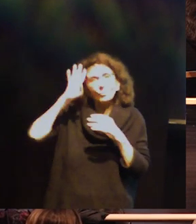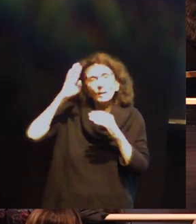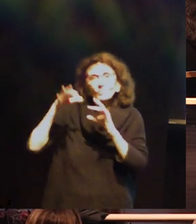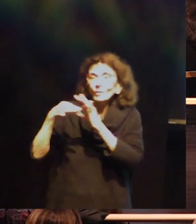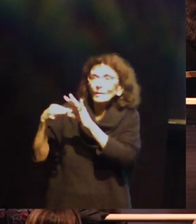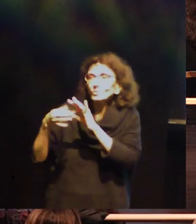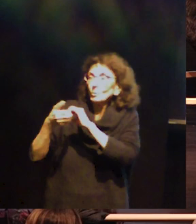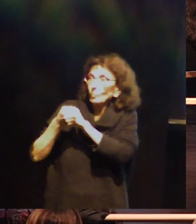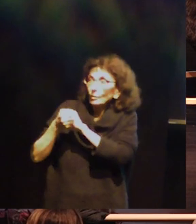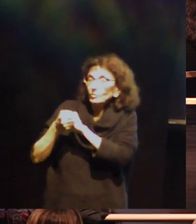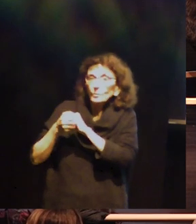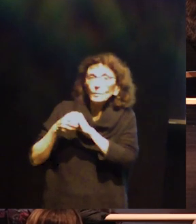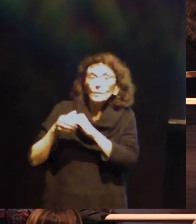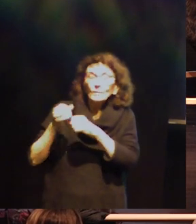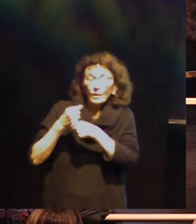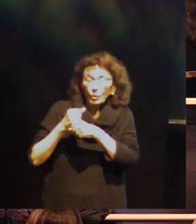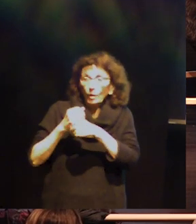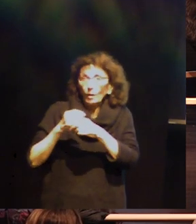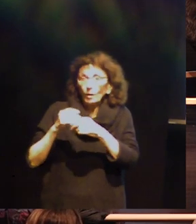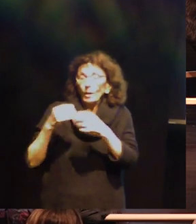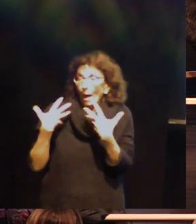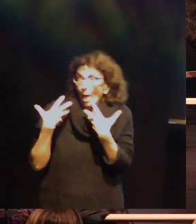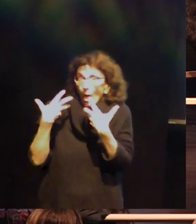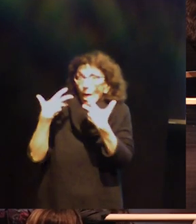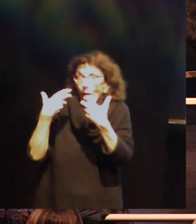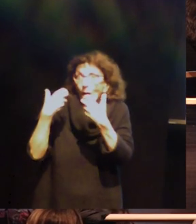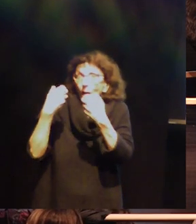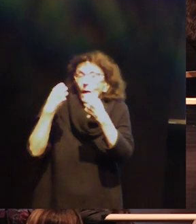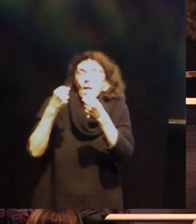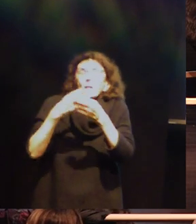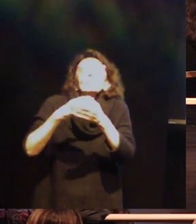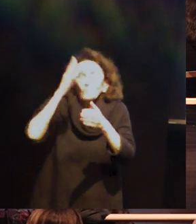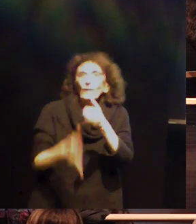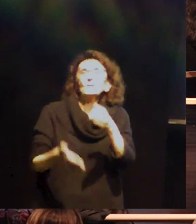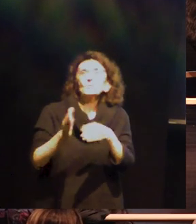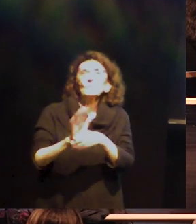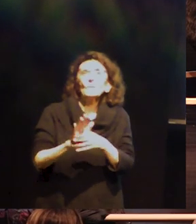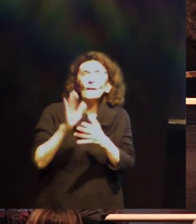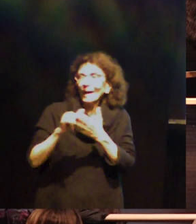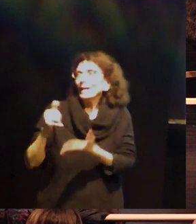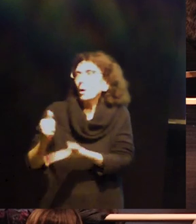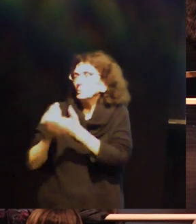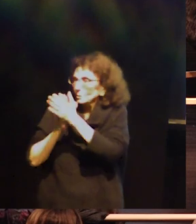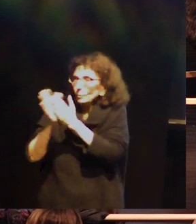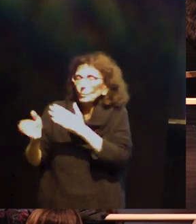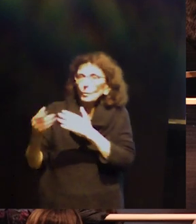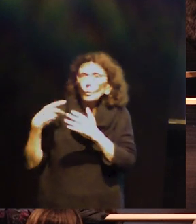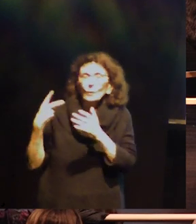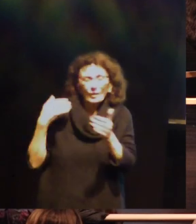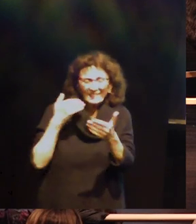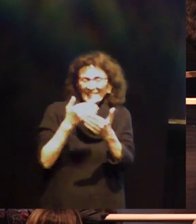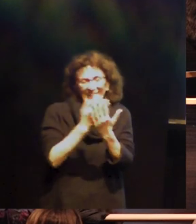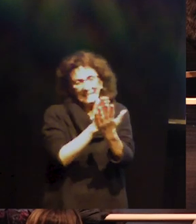partnerships that finishing the film became... you know, what saved us and what got us through such a horrible thing. And the fact that we were so close